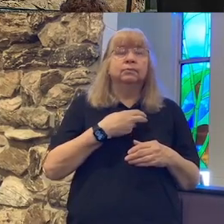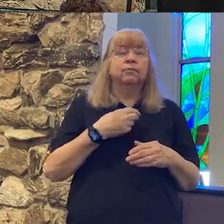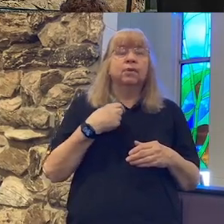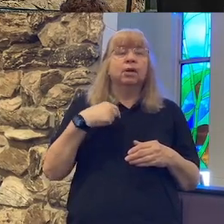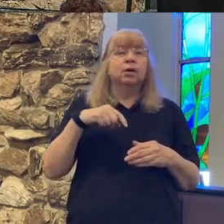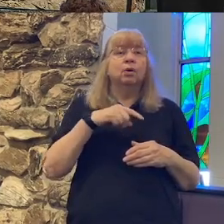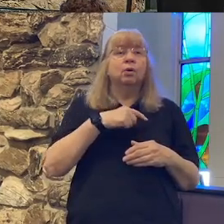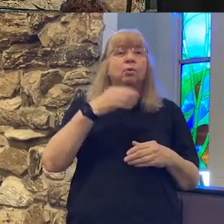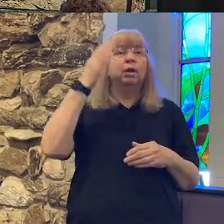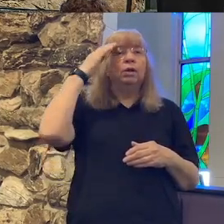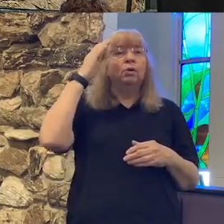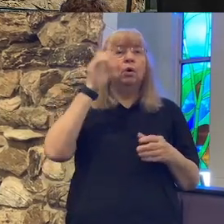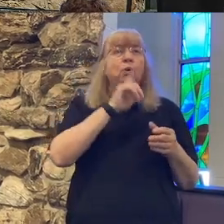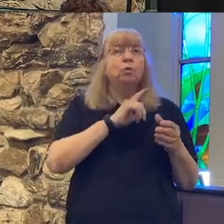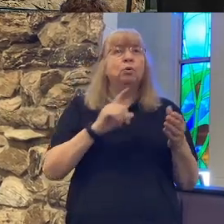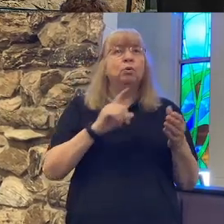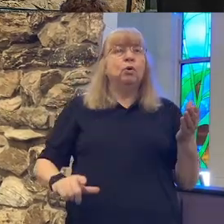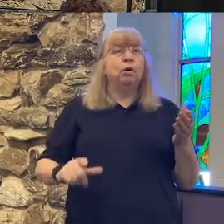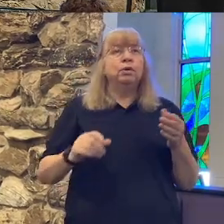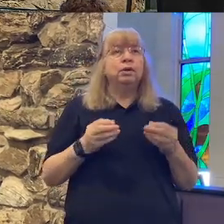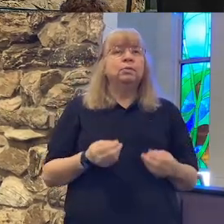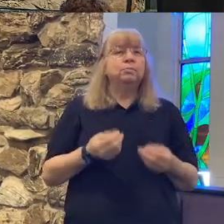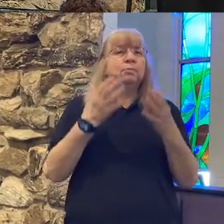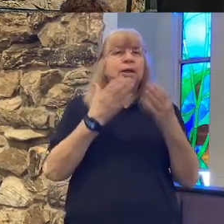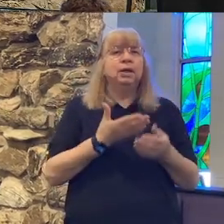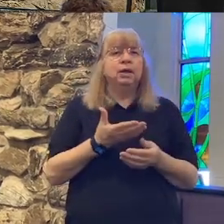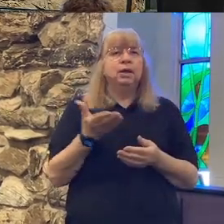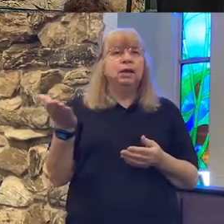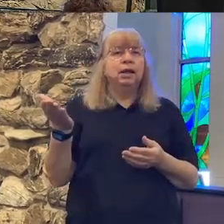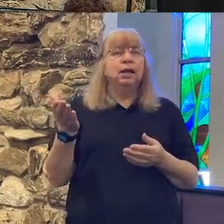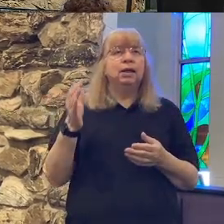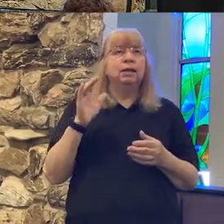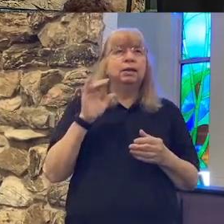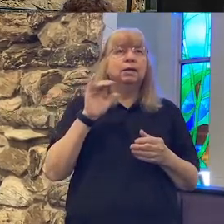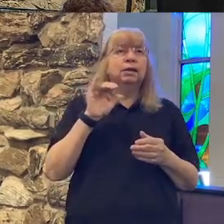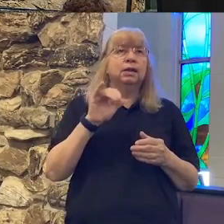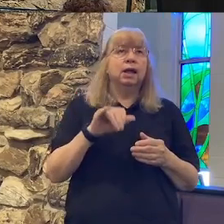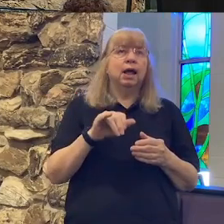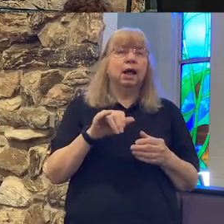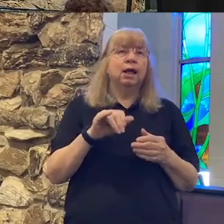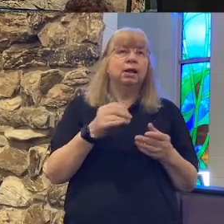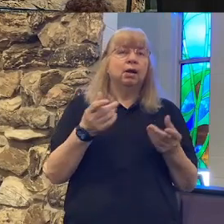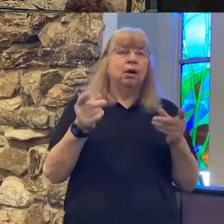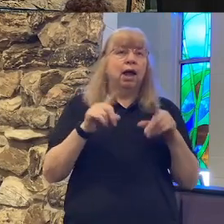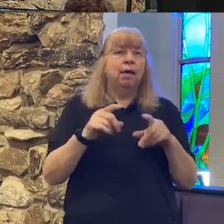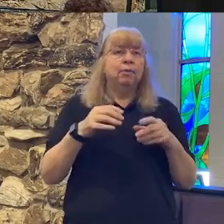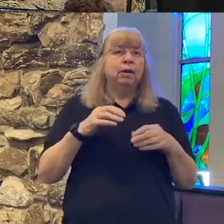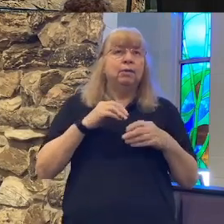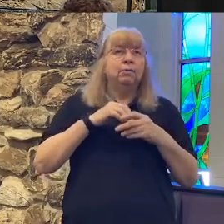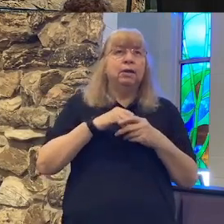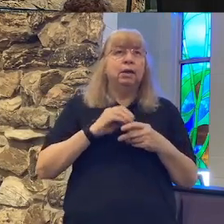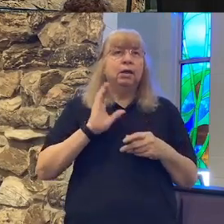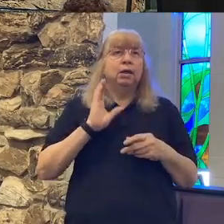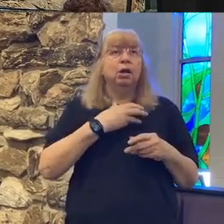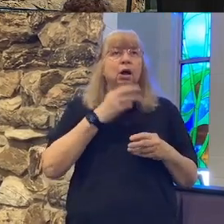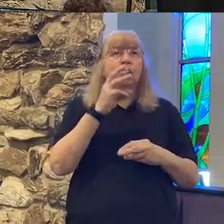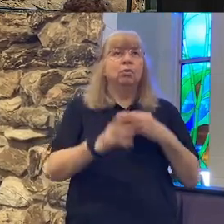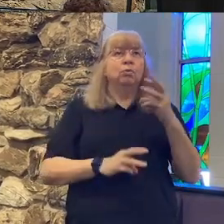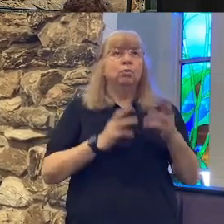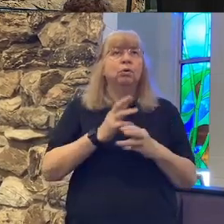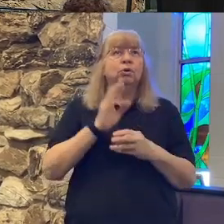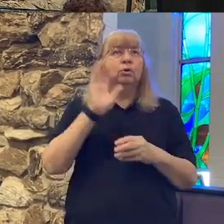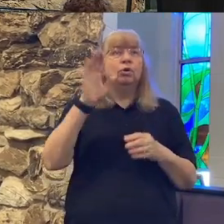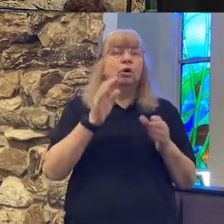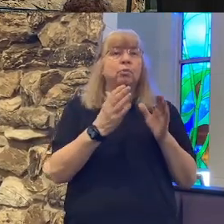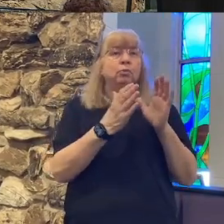we know, Lord, that there are so many things that are happening within our world where your presence of your